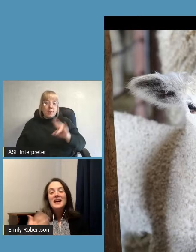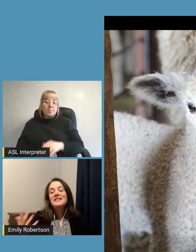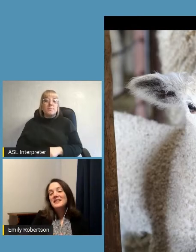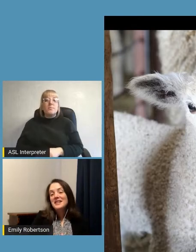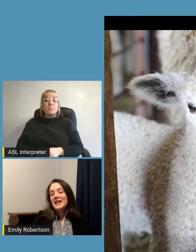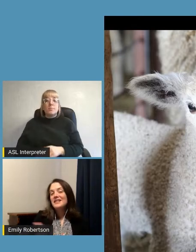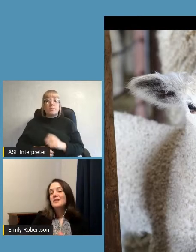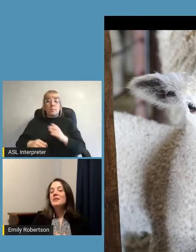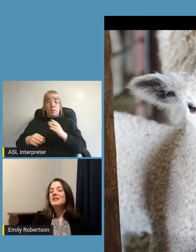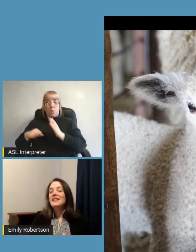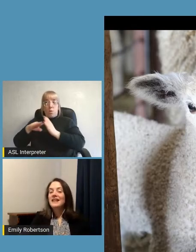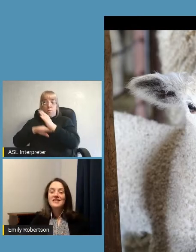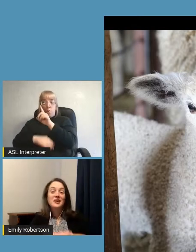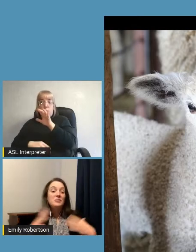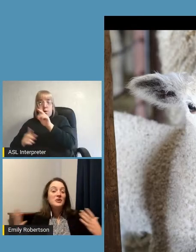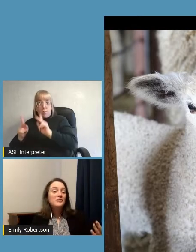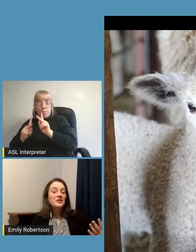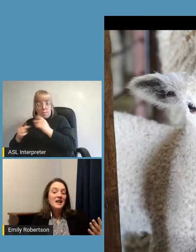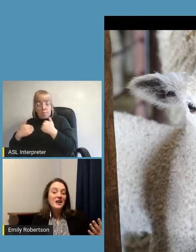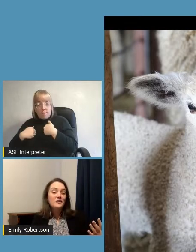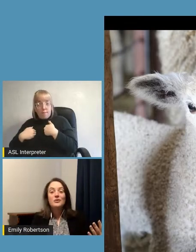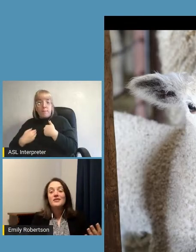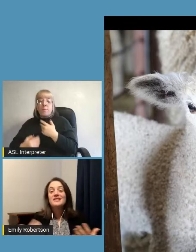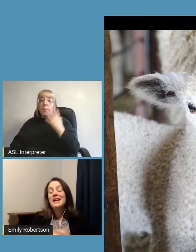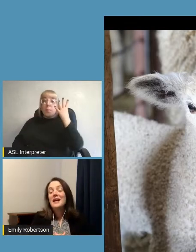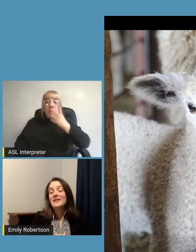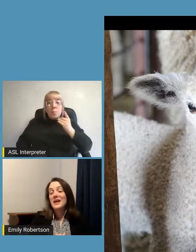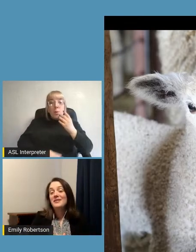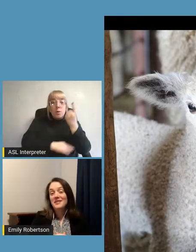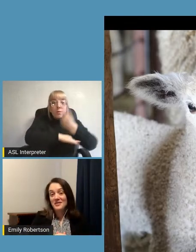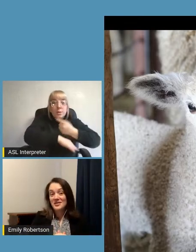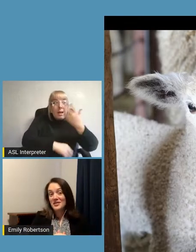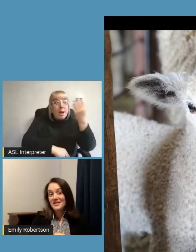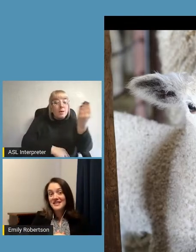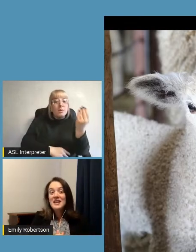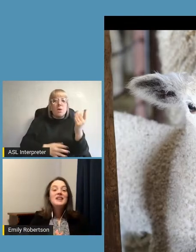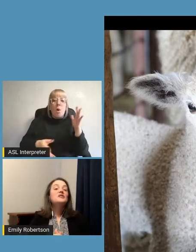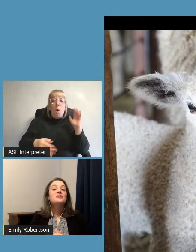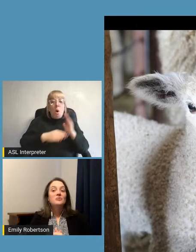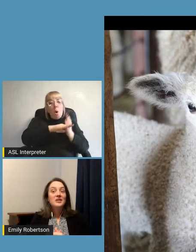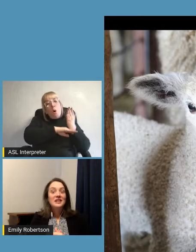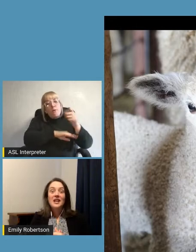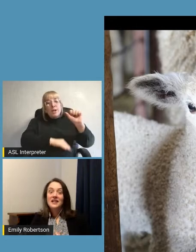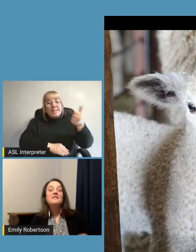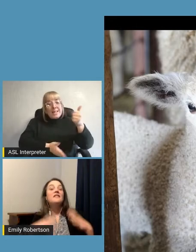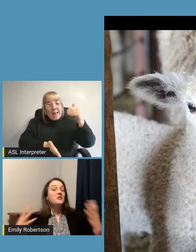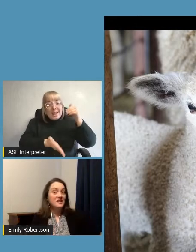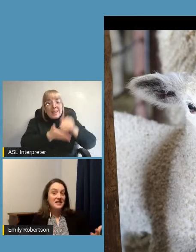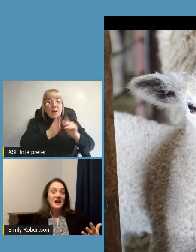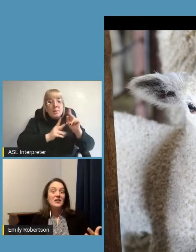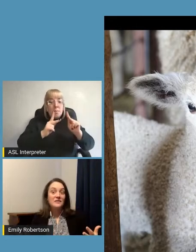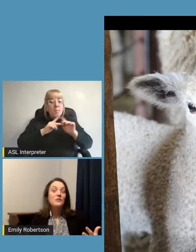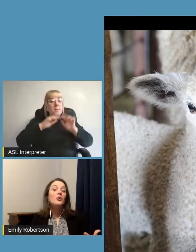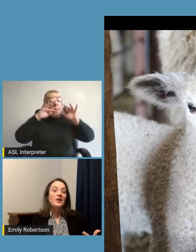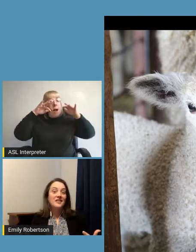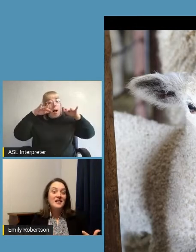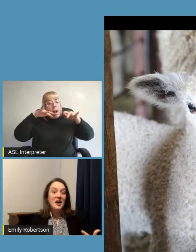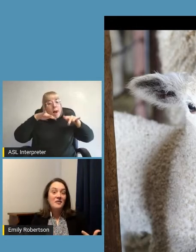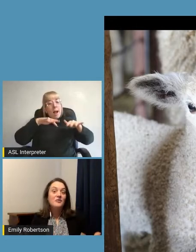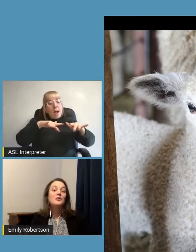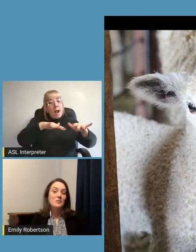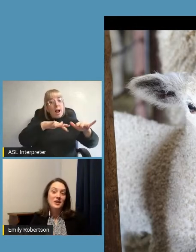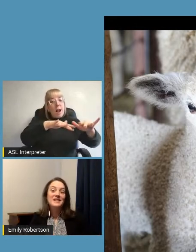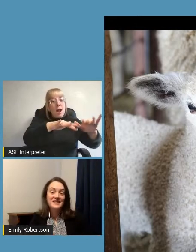it. And today it typically gets, on a beautiful day outdoors, 10,000 visitors. So it's really like a fundraising gala